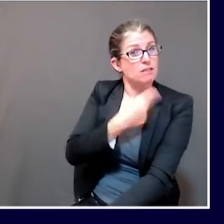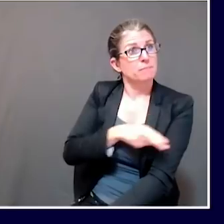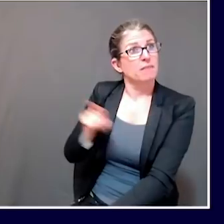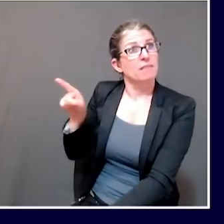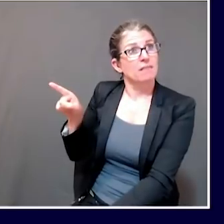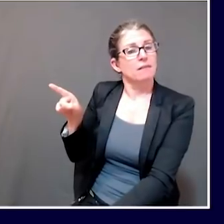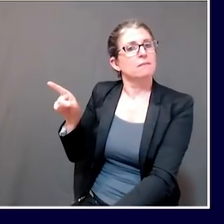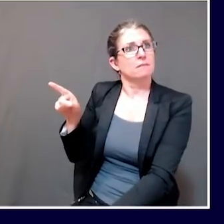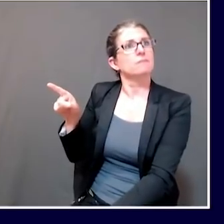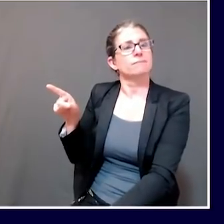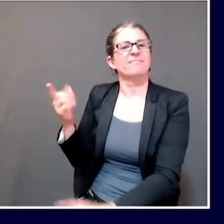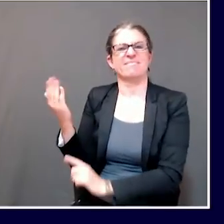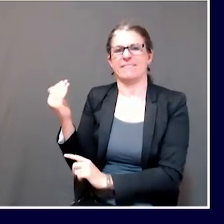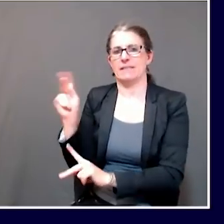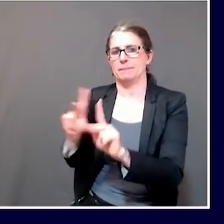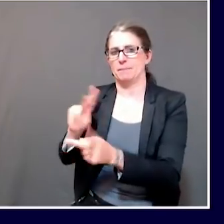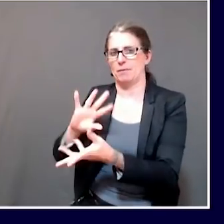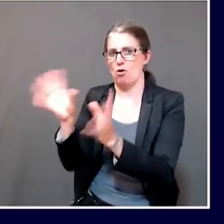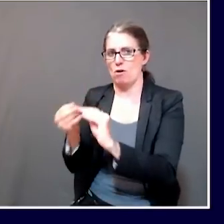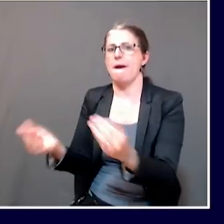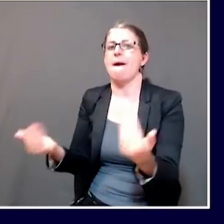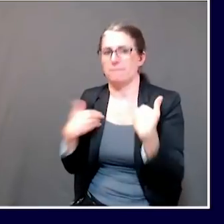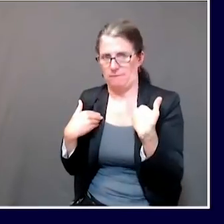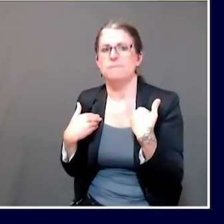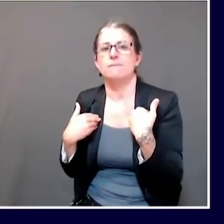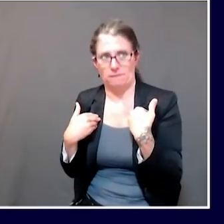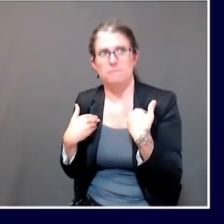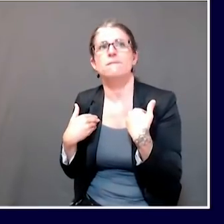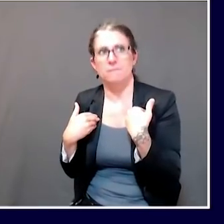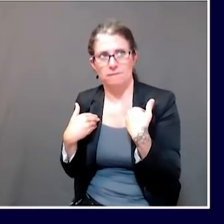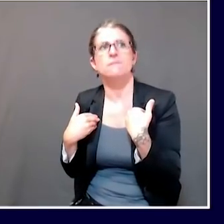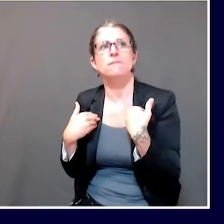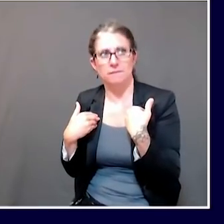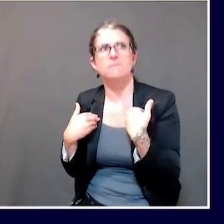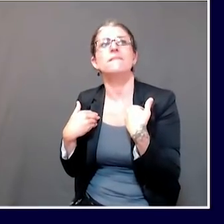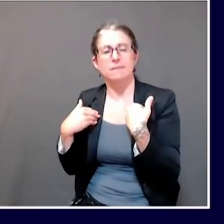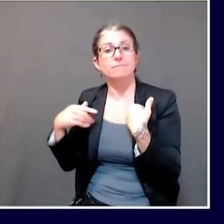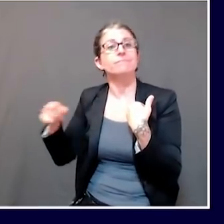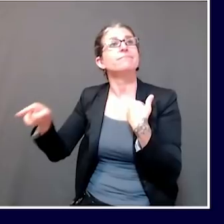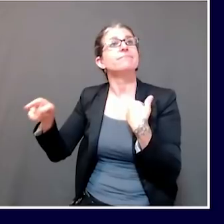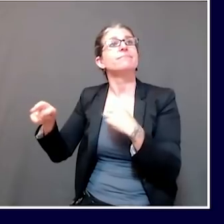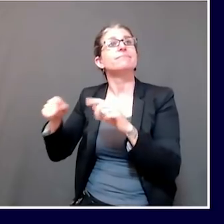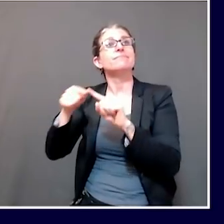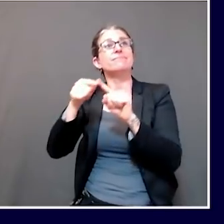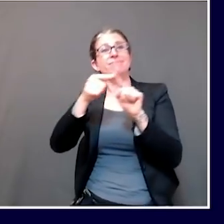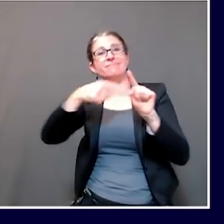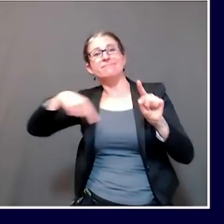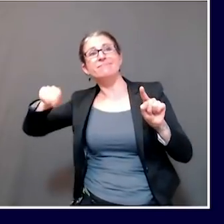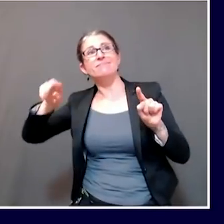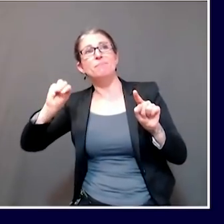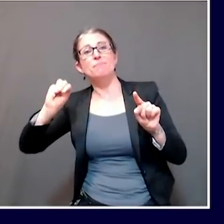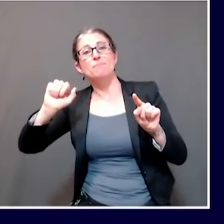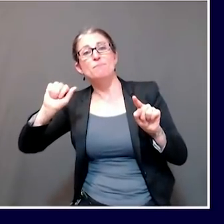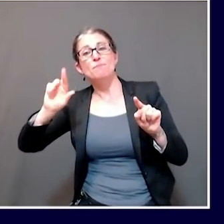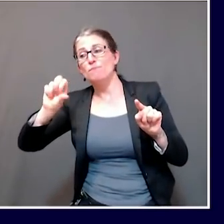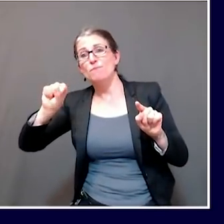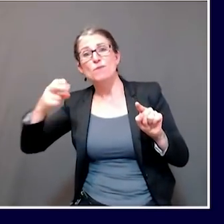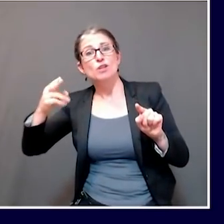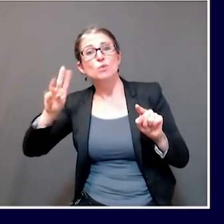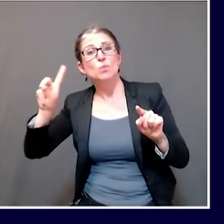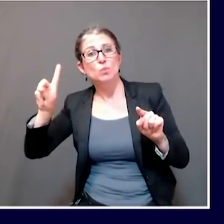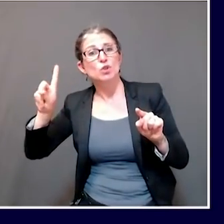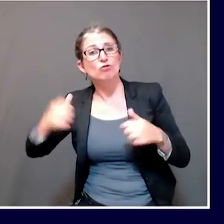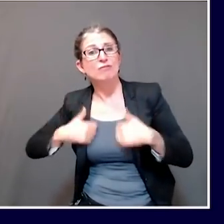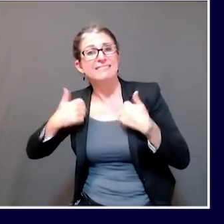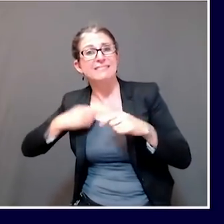15 cases. Closely linked with that outbreak is the outbreak at the Marshwood Center, where there are now a total of